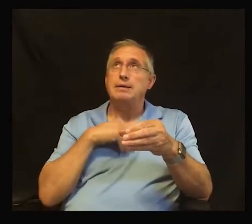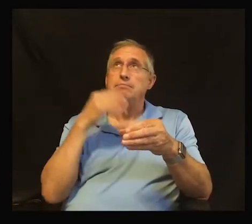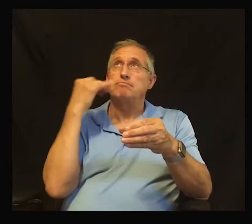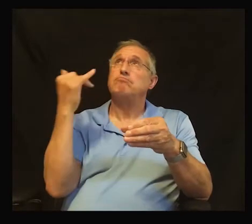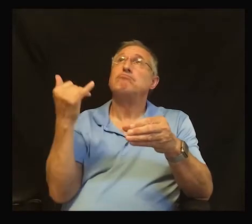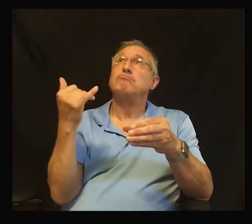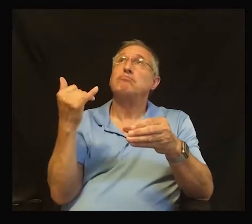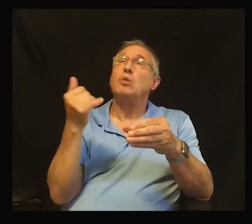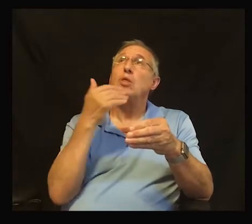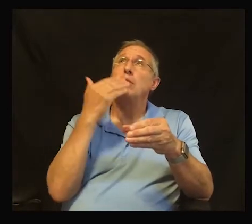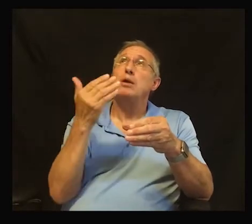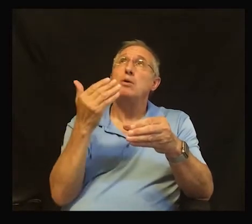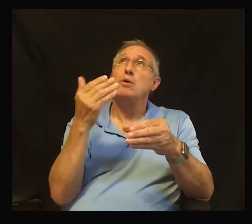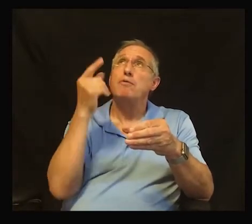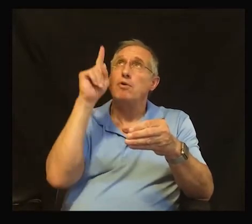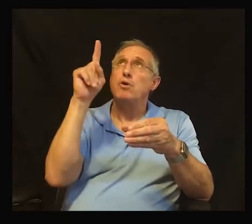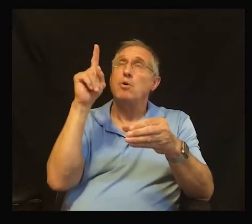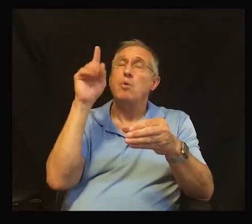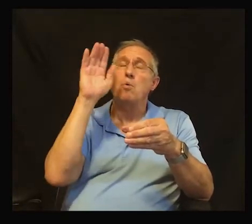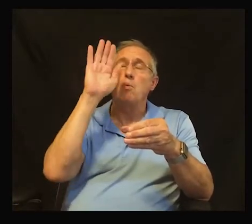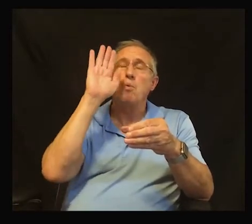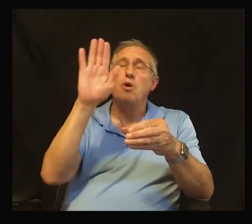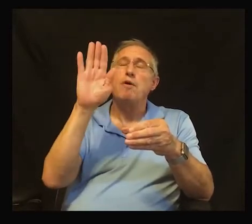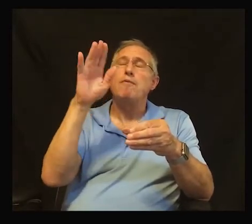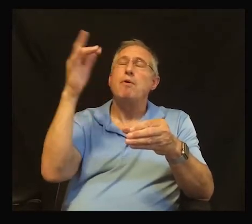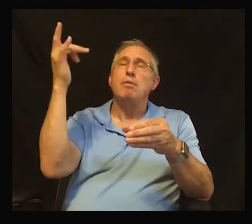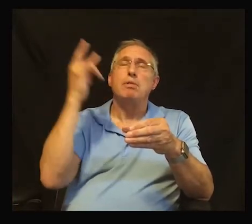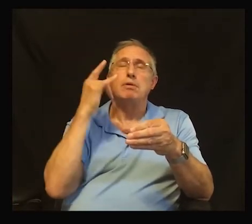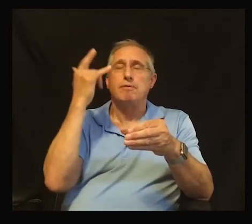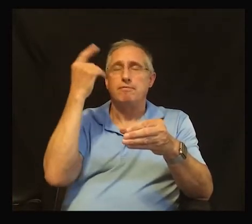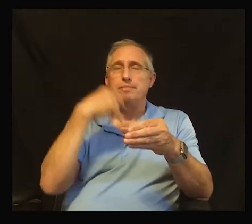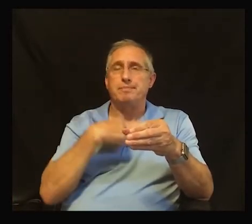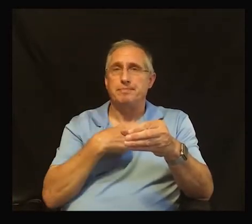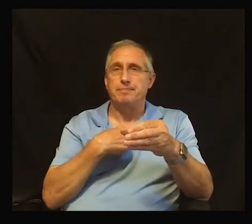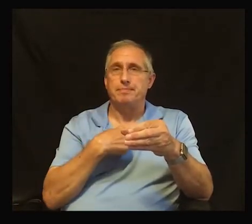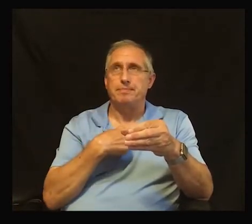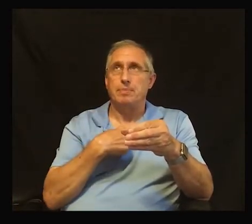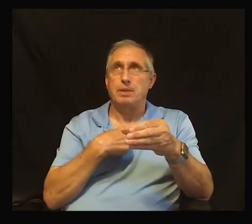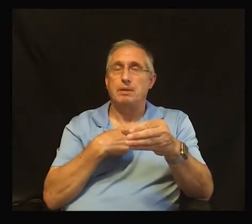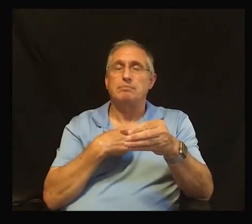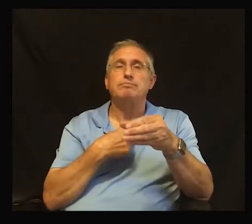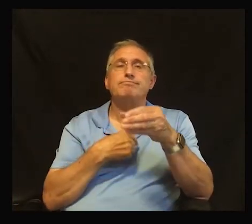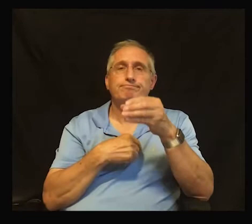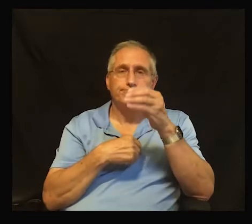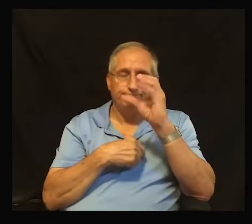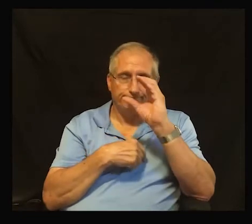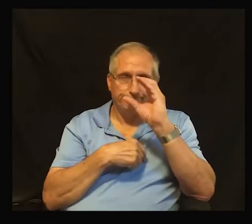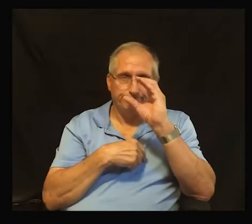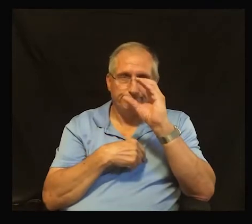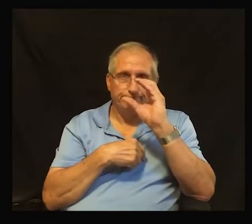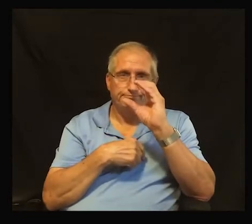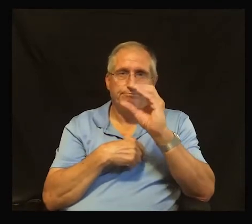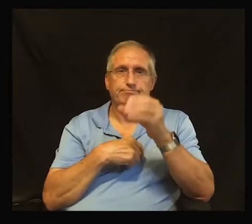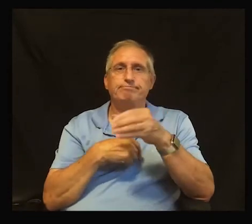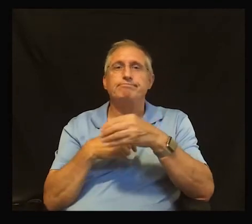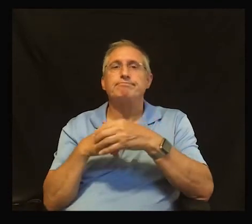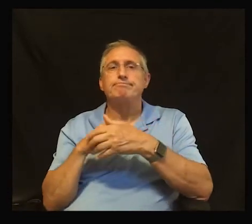receive this now, thanking you for your incredible love for me." Go ahead and receive that cup now.